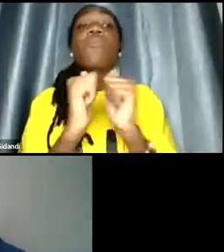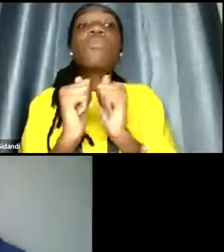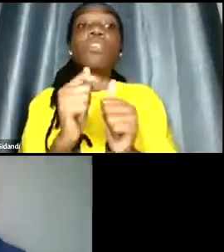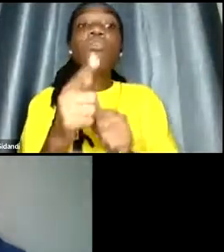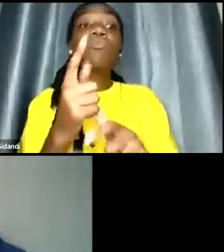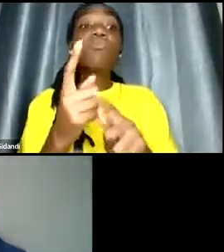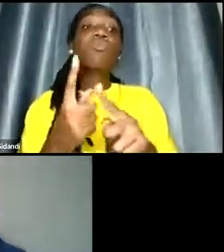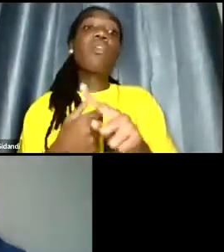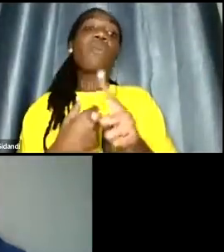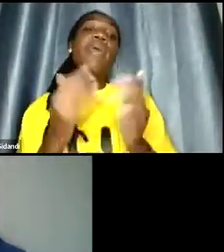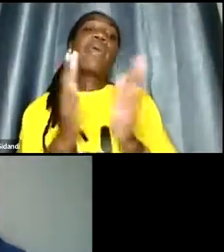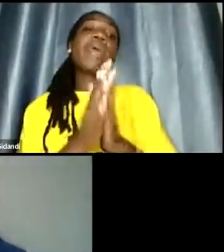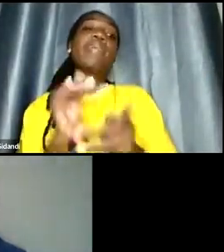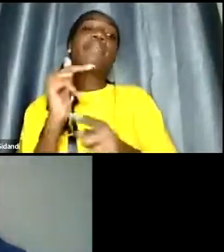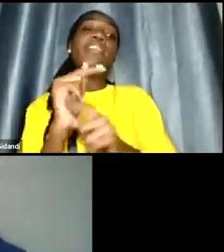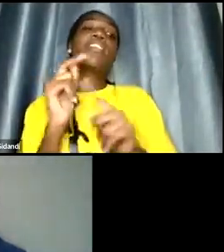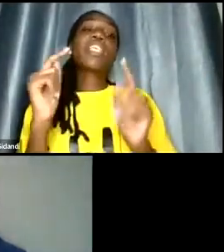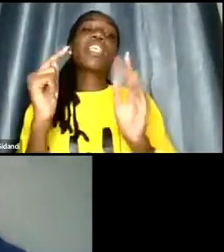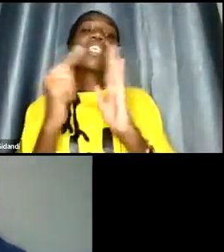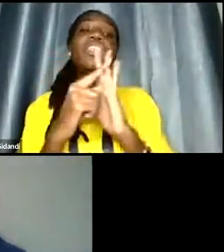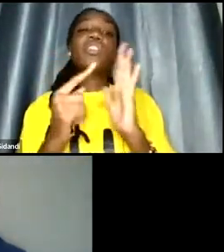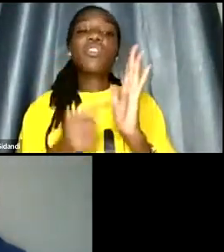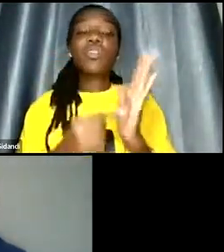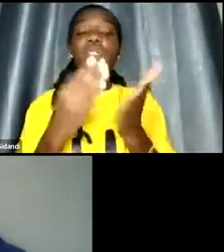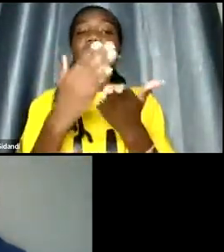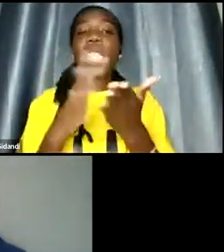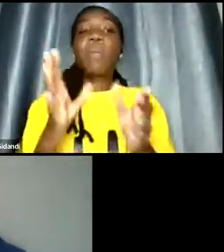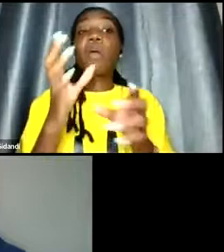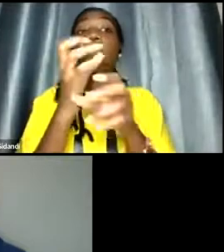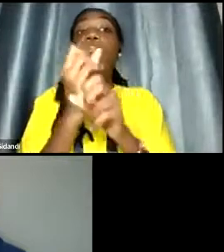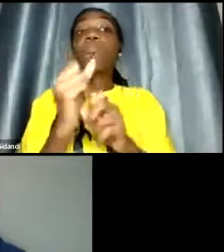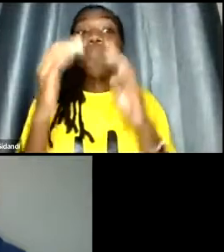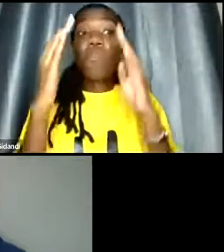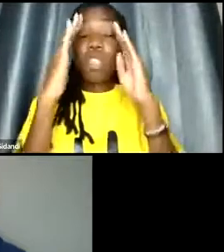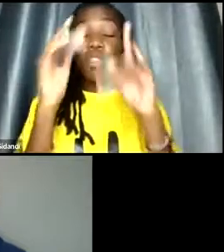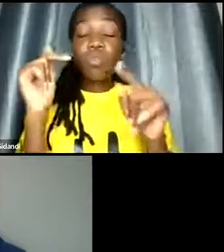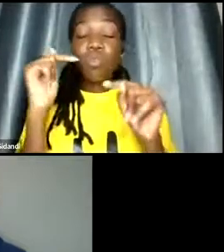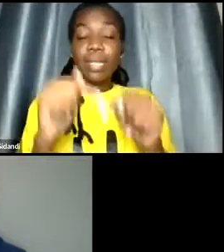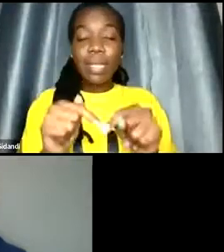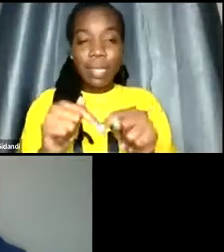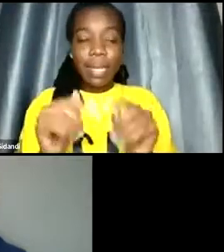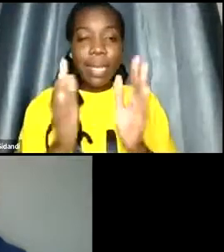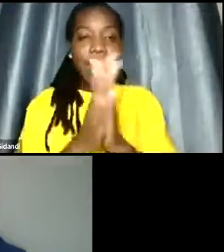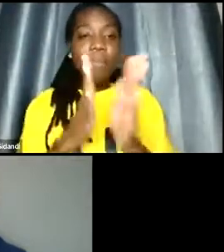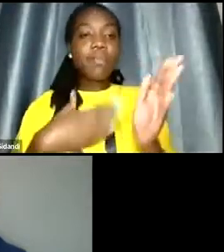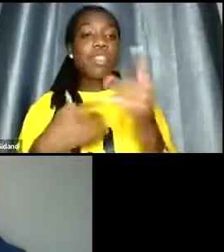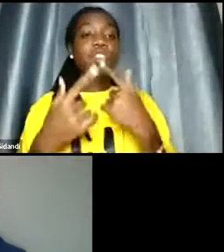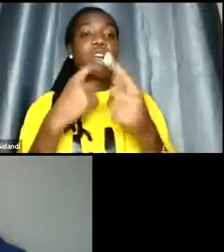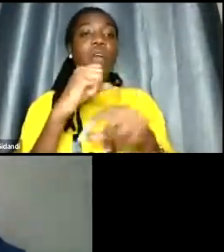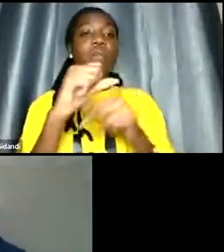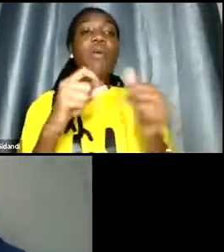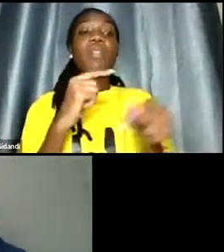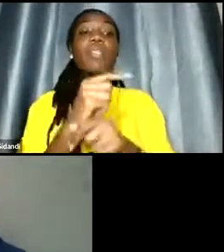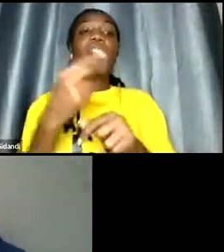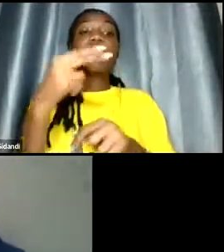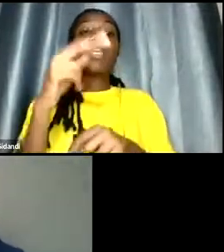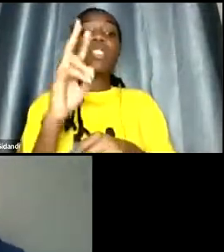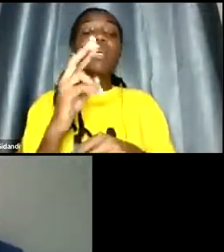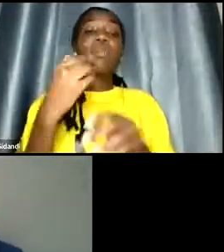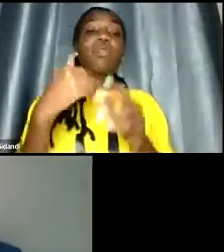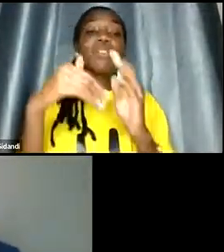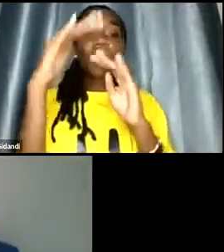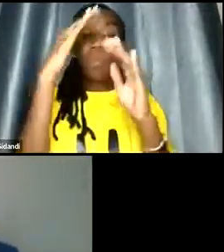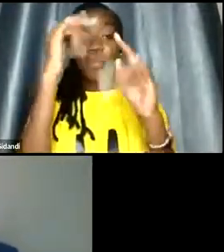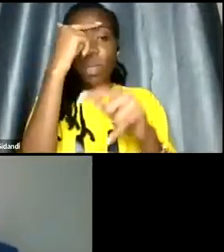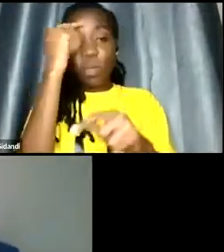are the issues that some organizations are facing to date. And I'm talking this on behalf of the HR professionals on this call because I know they've